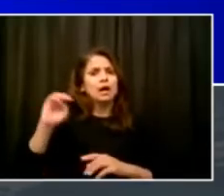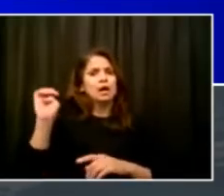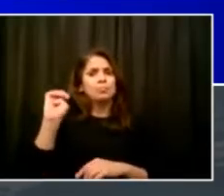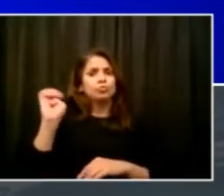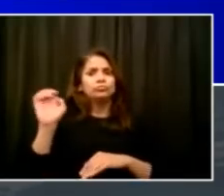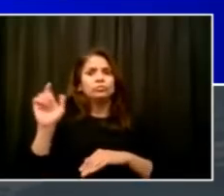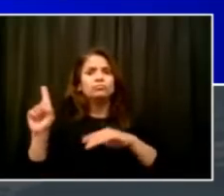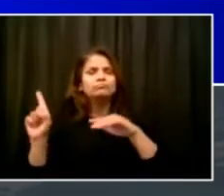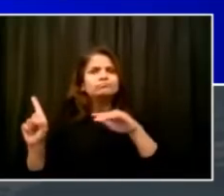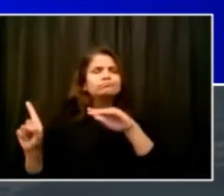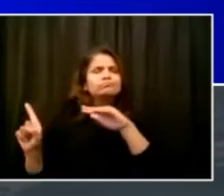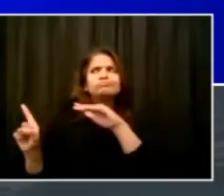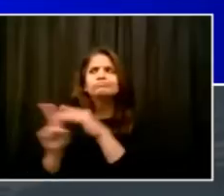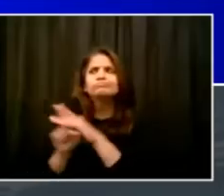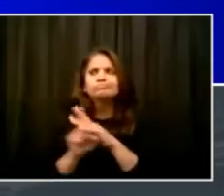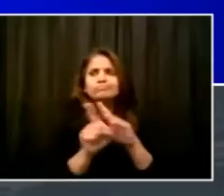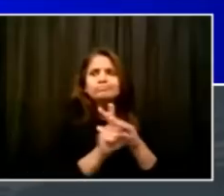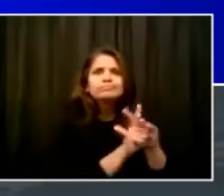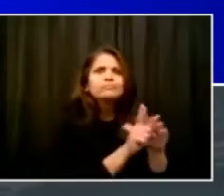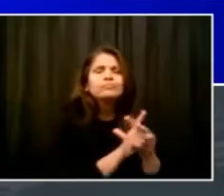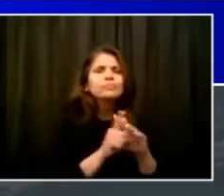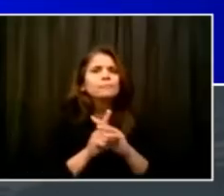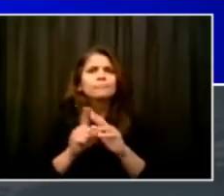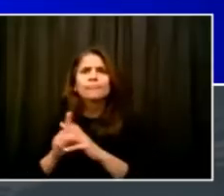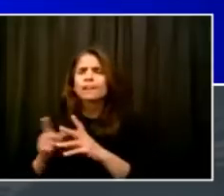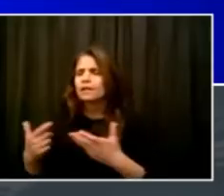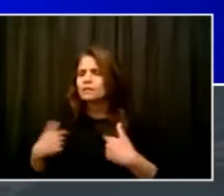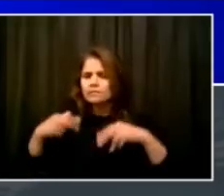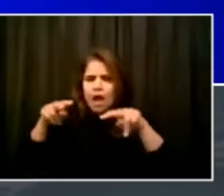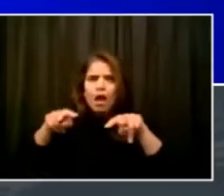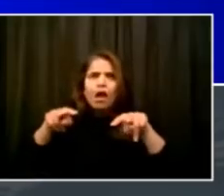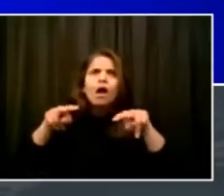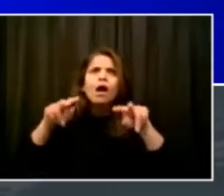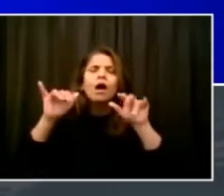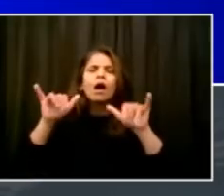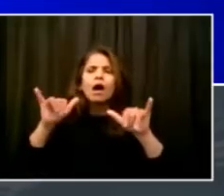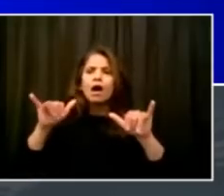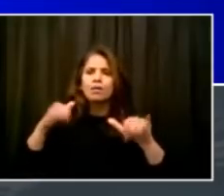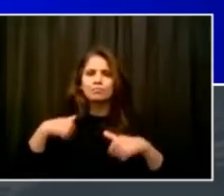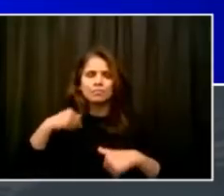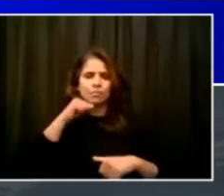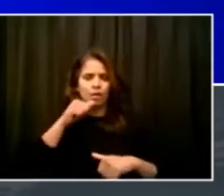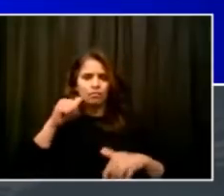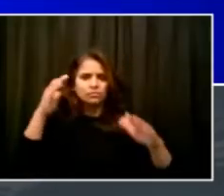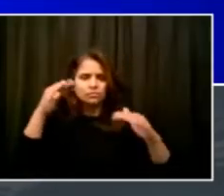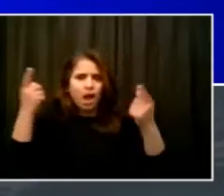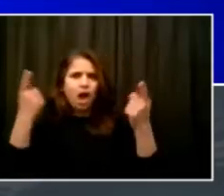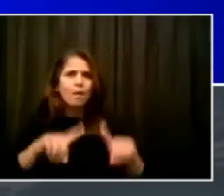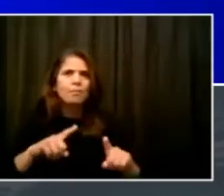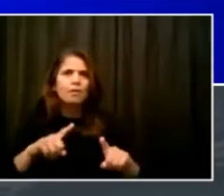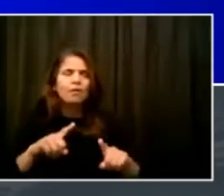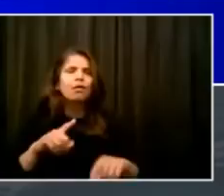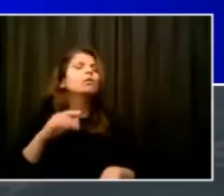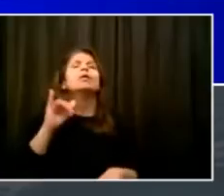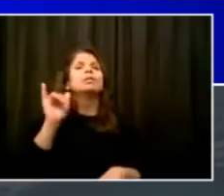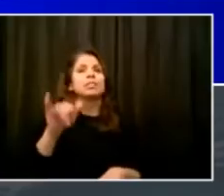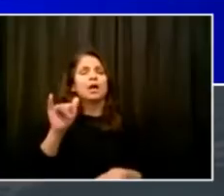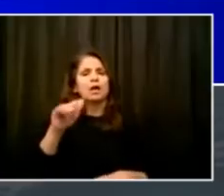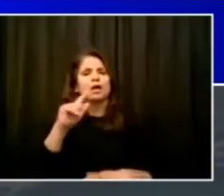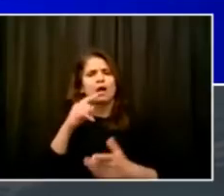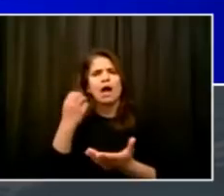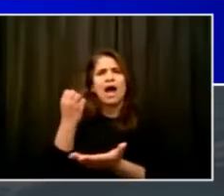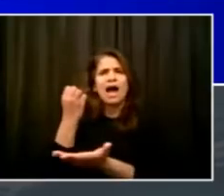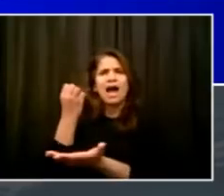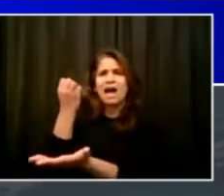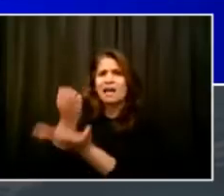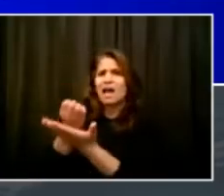we're living through right now. As I said, greatest healthcare crisis in a century, greatest economic crisis in 80 years, could end up